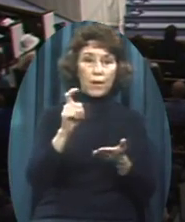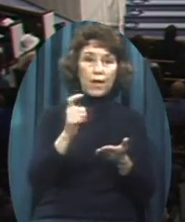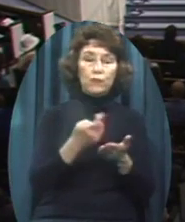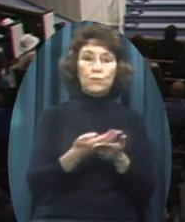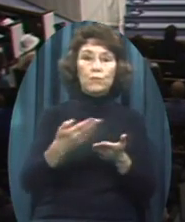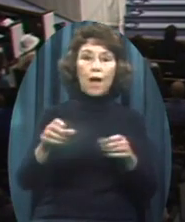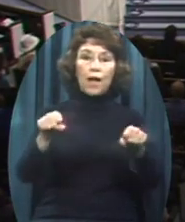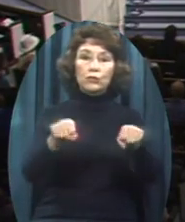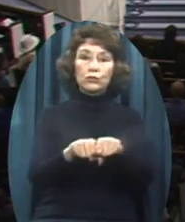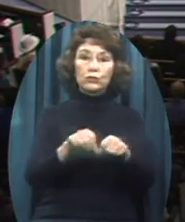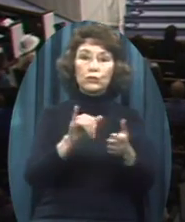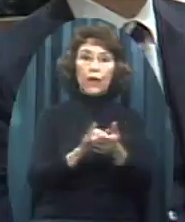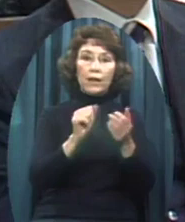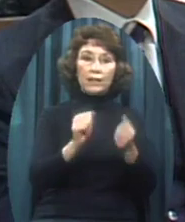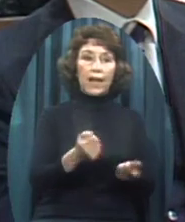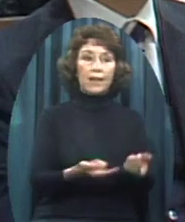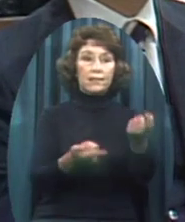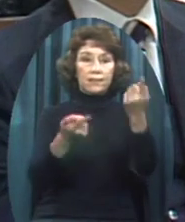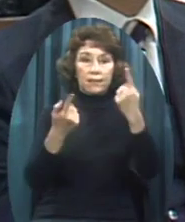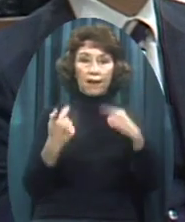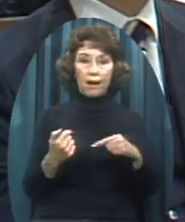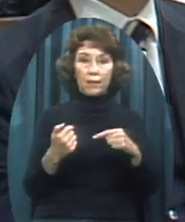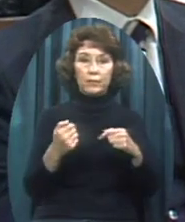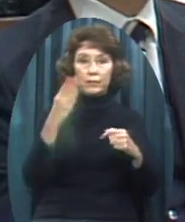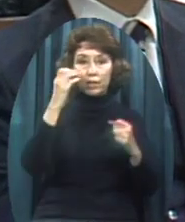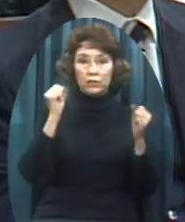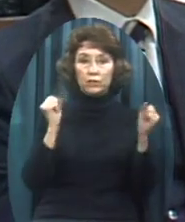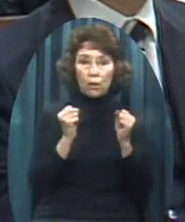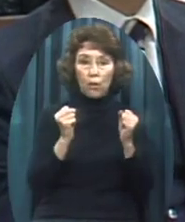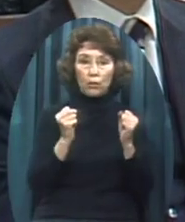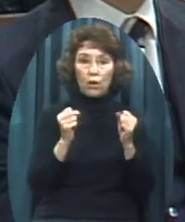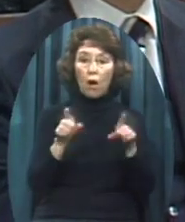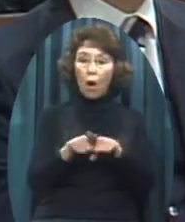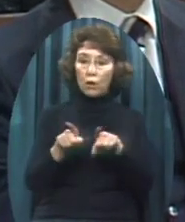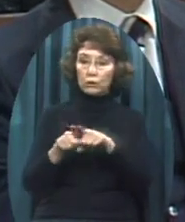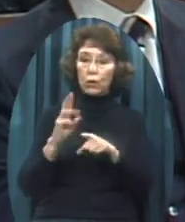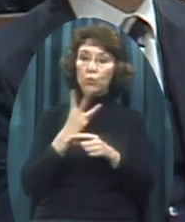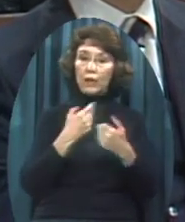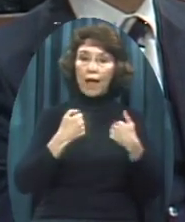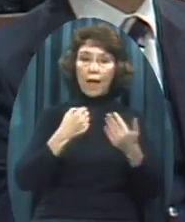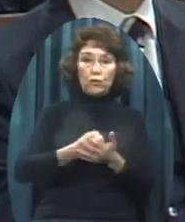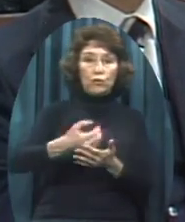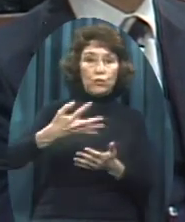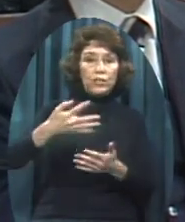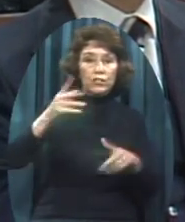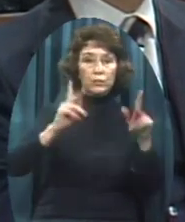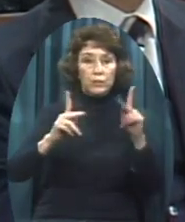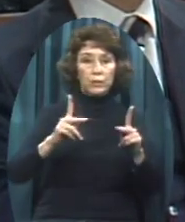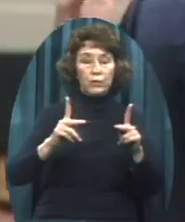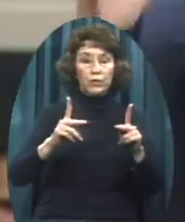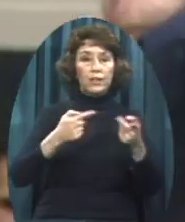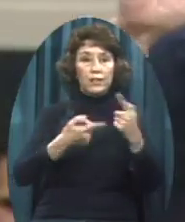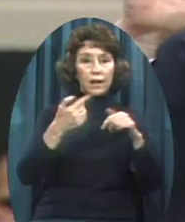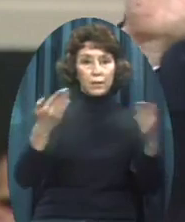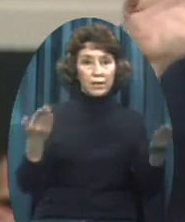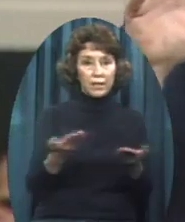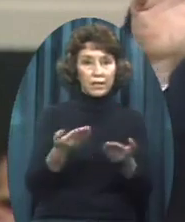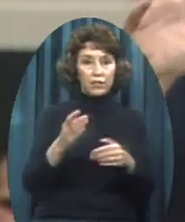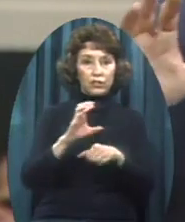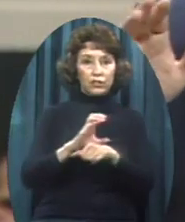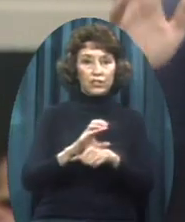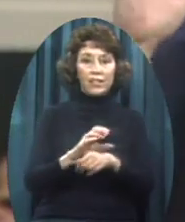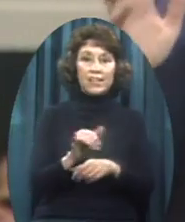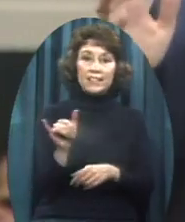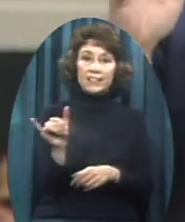cold weather. And we have Cadillacs parked out on the parking lot and professional people, and I'm glad in the